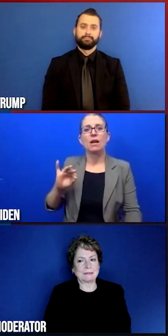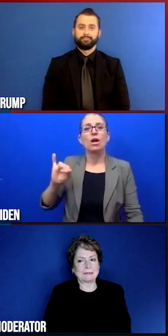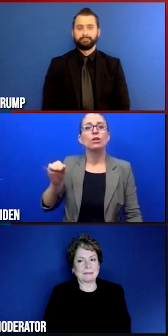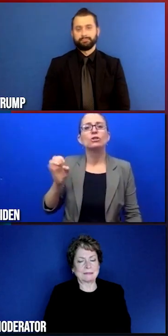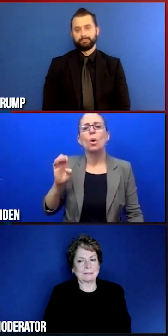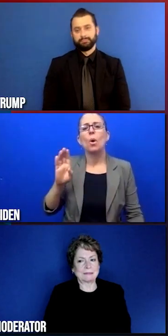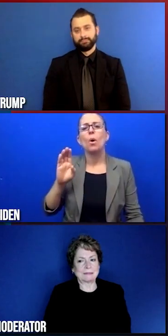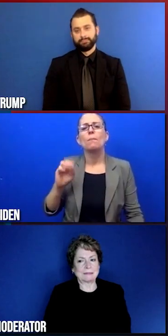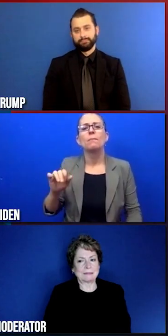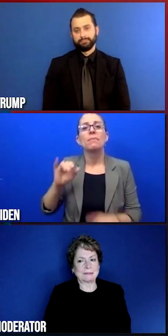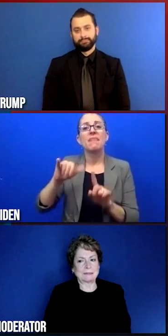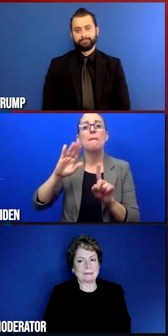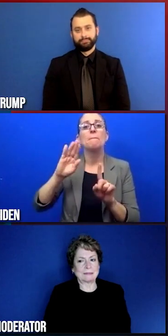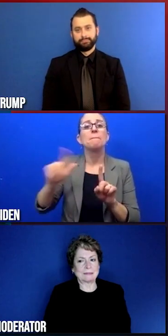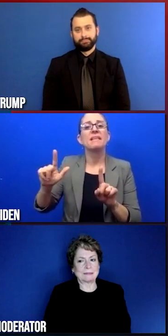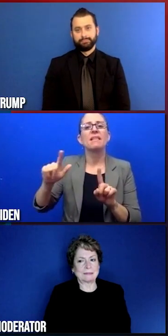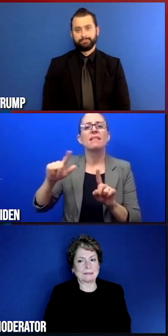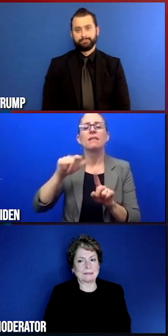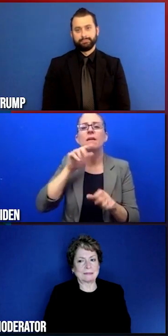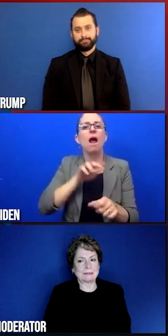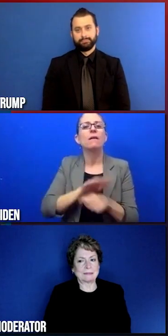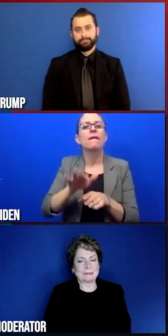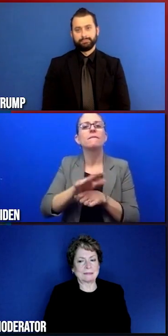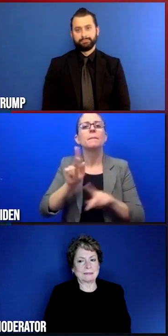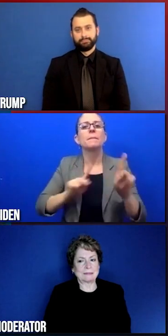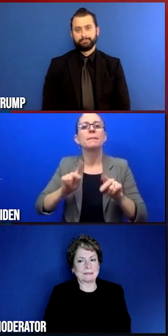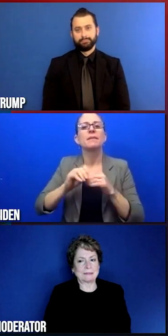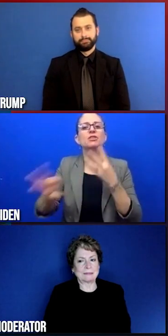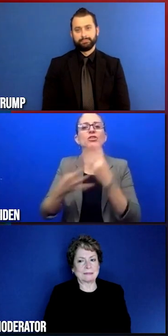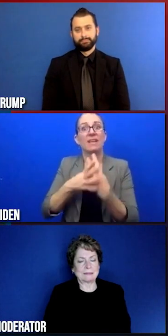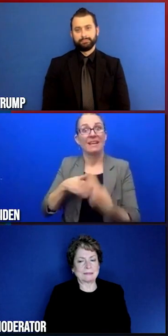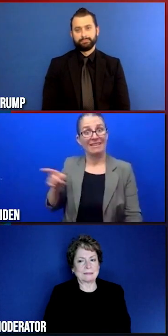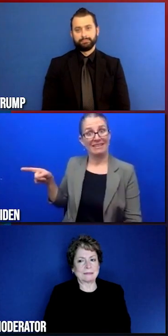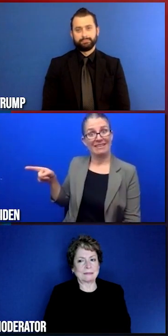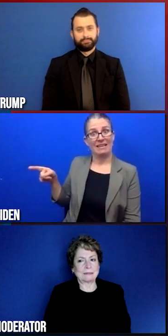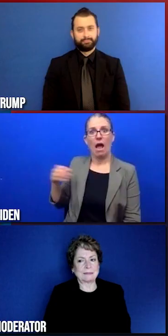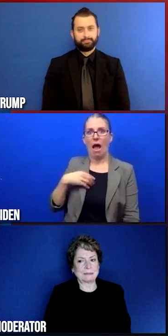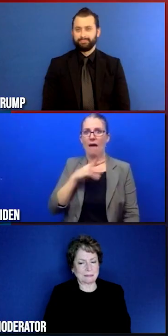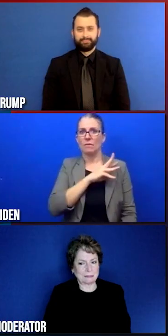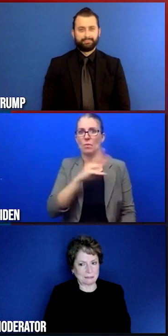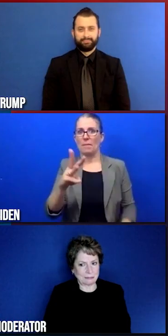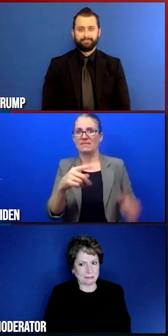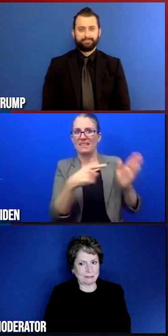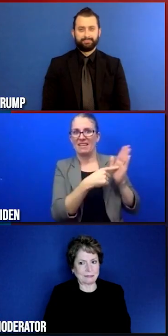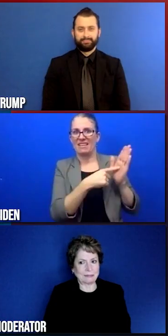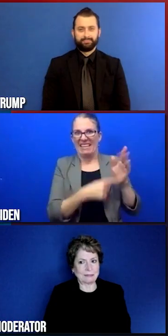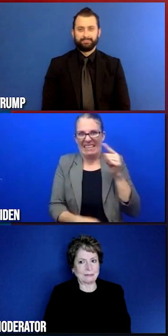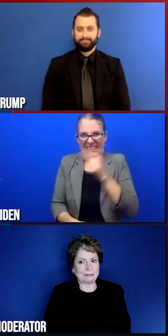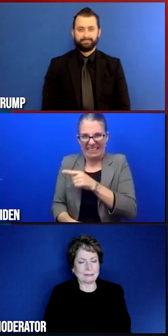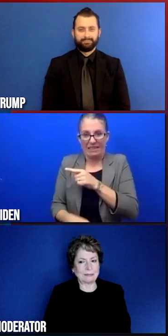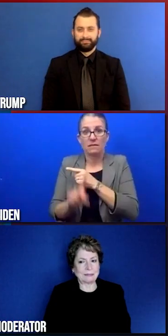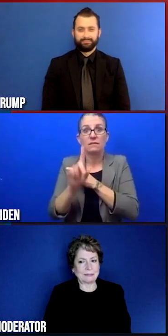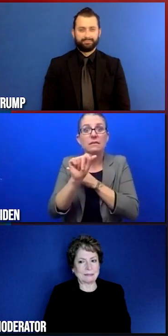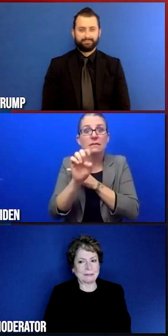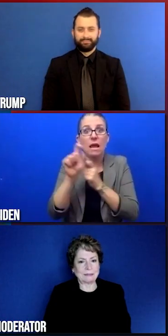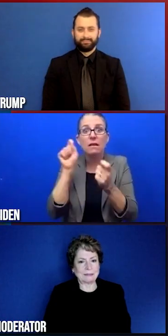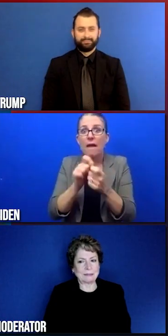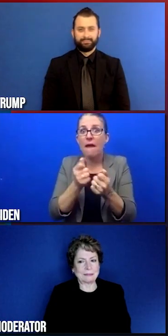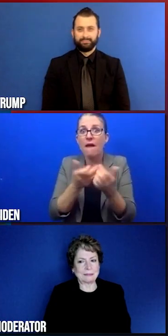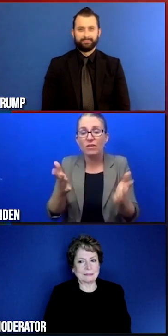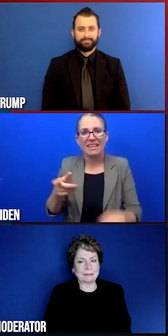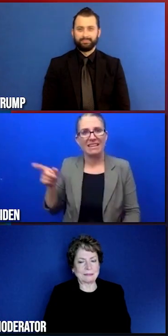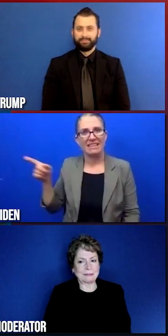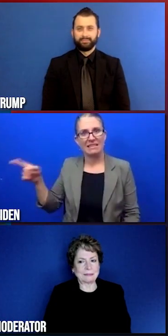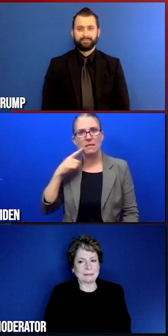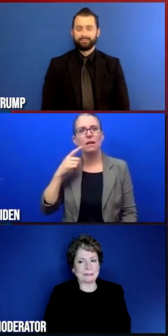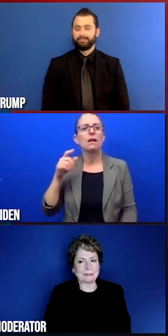go on my website, get the quote, the date when he said it. Not enough people. He talked about marauding gangs, young gangs, and the